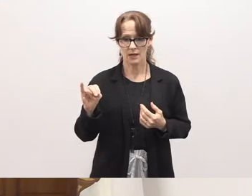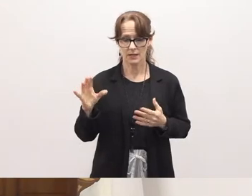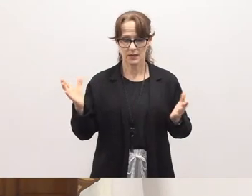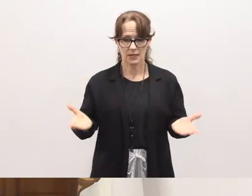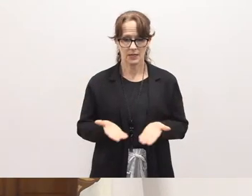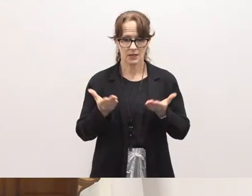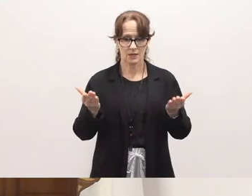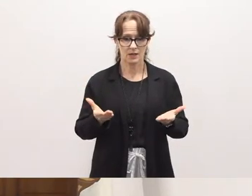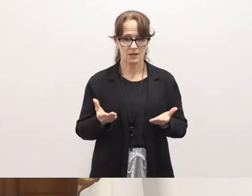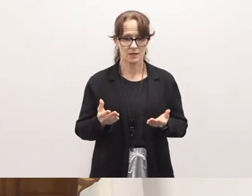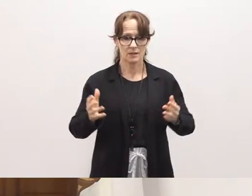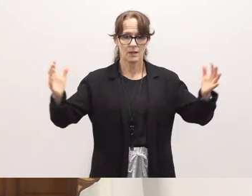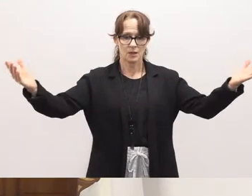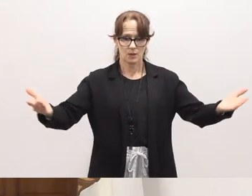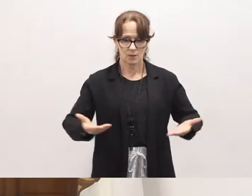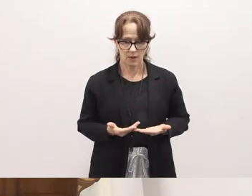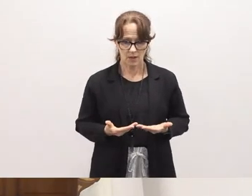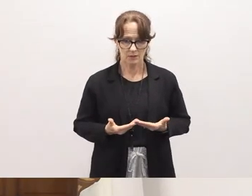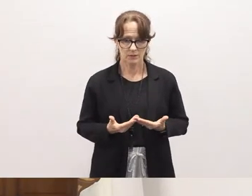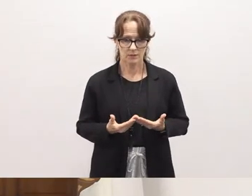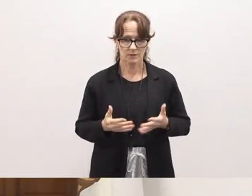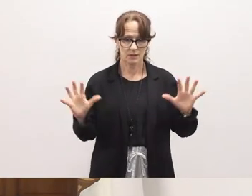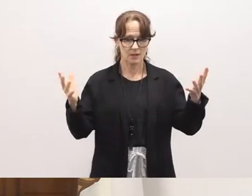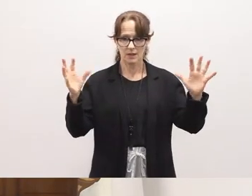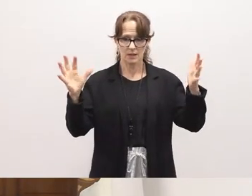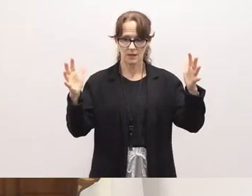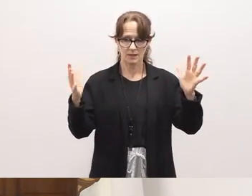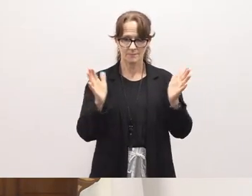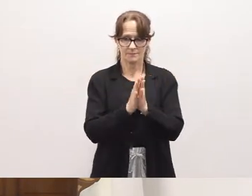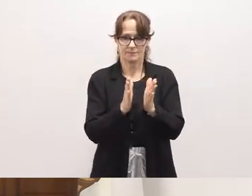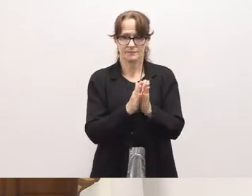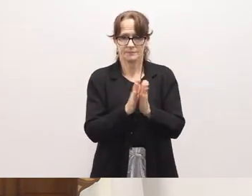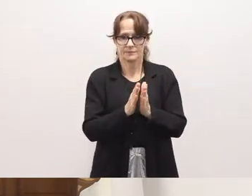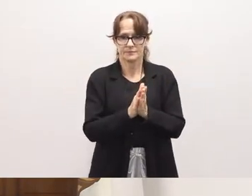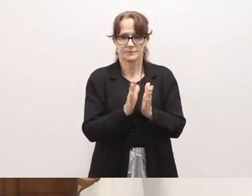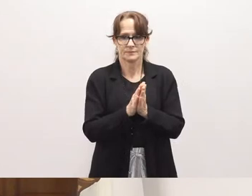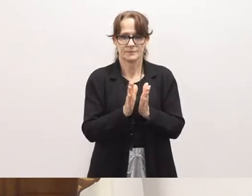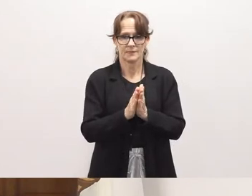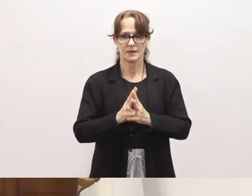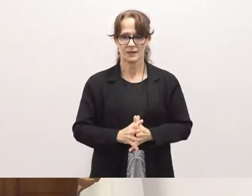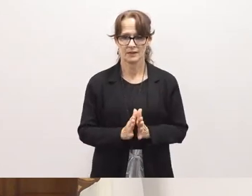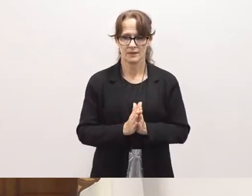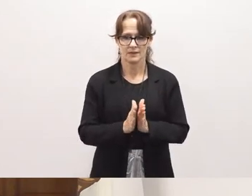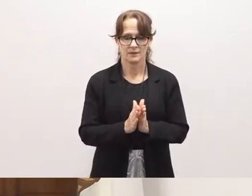So we'd like to welcome you aboard. Let's give him a round of applause.